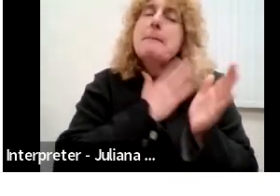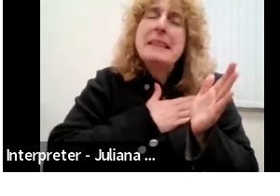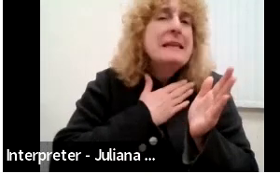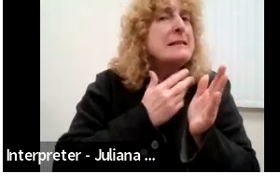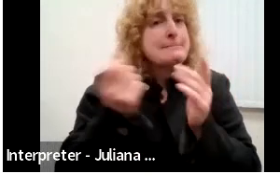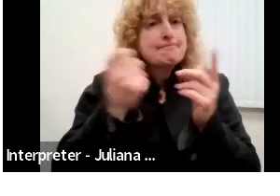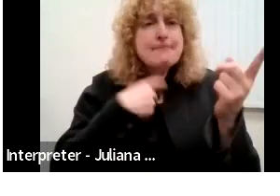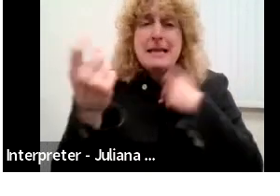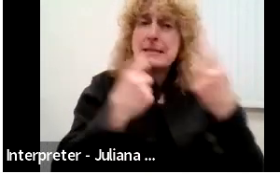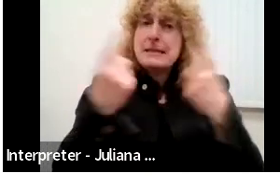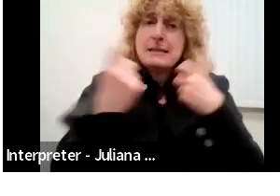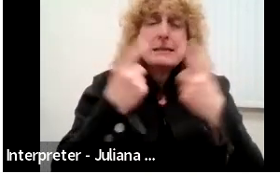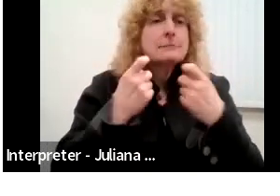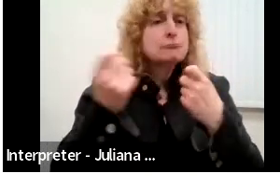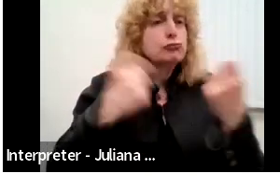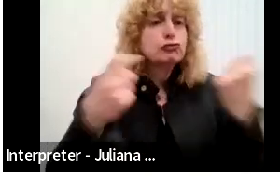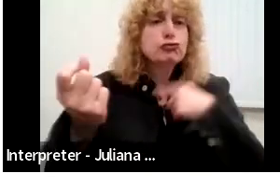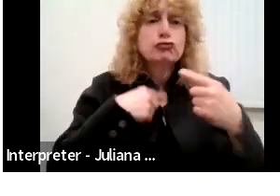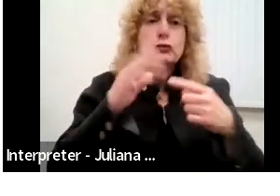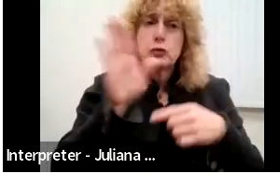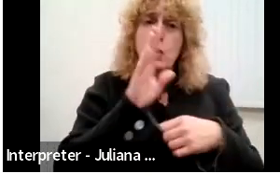your questions our way or unmute and